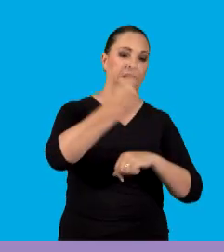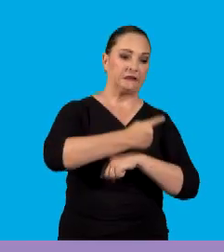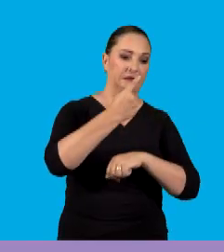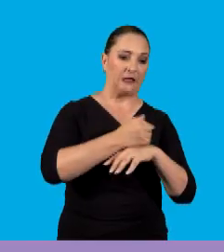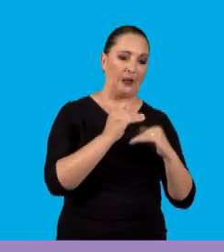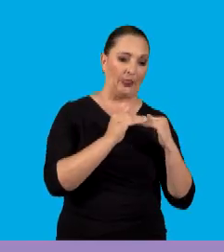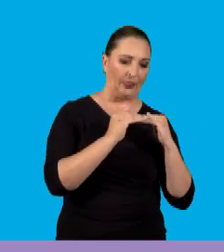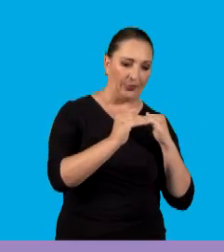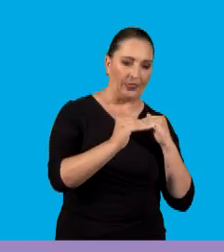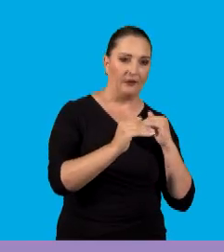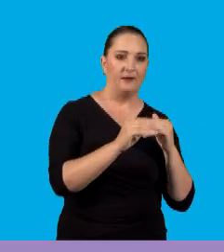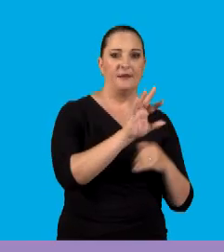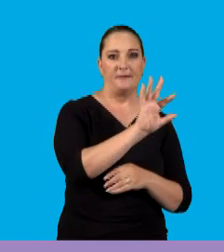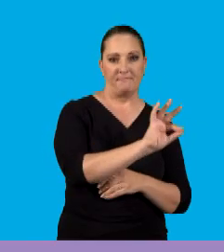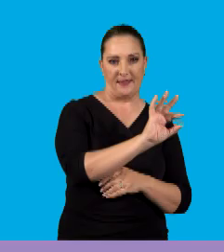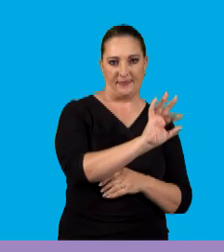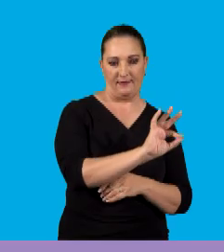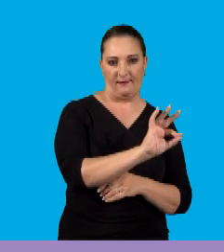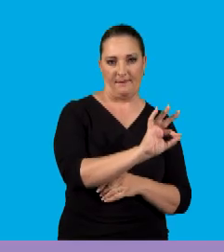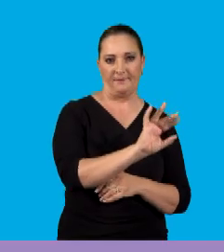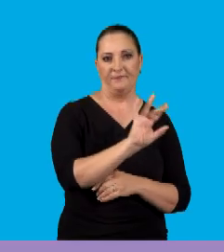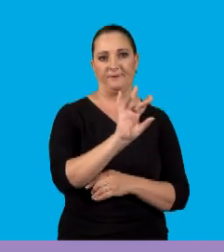were Monday and